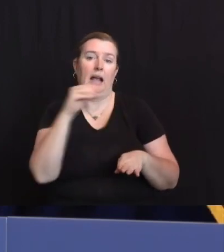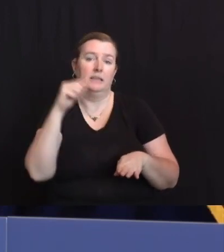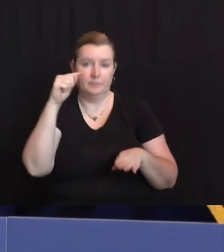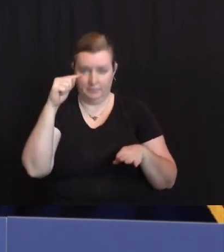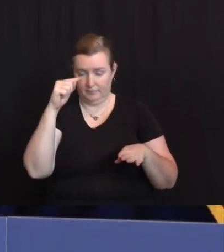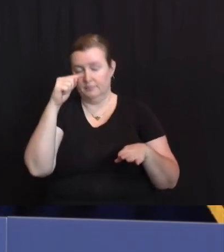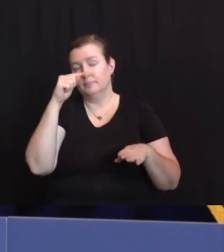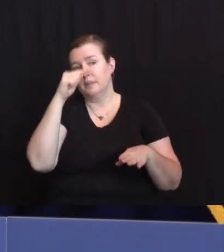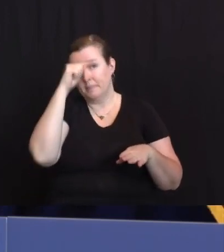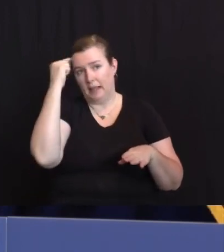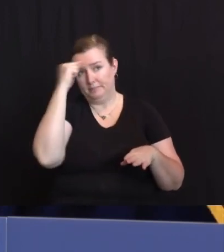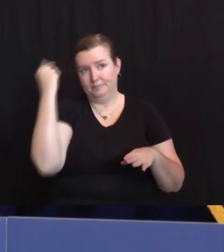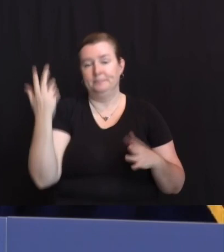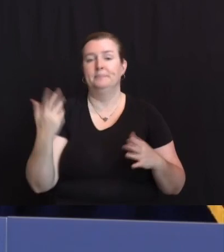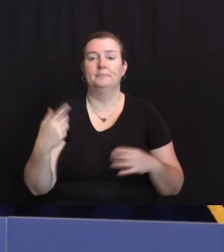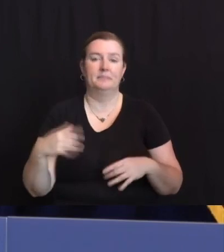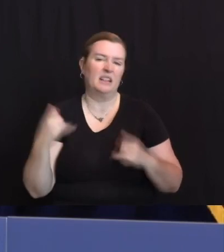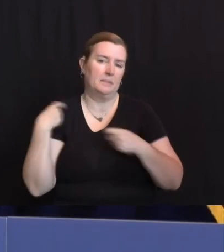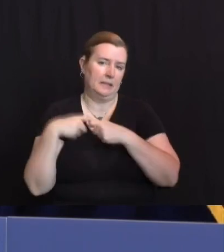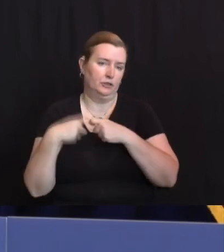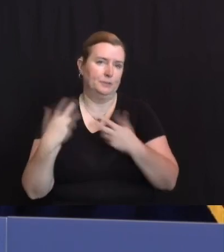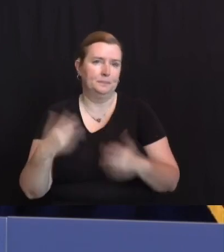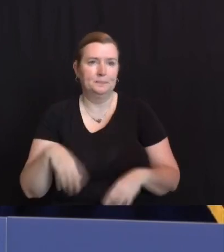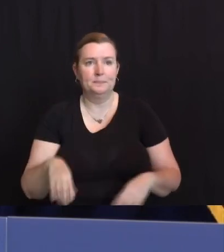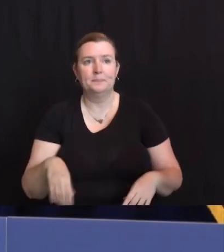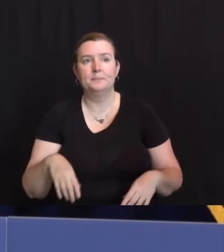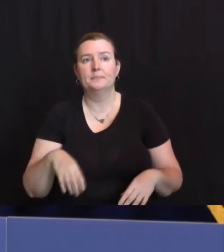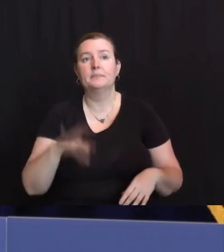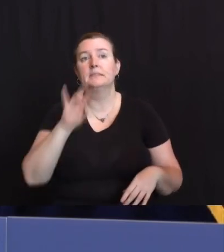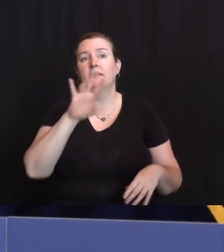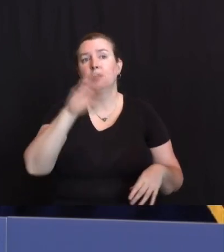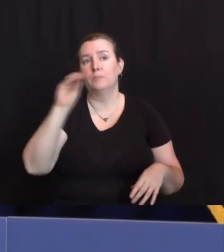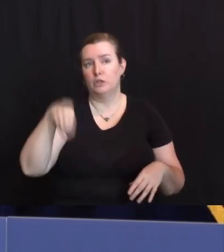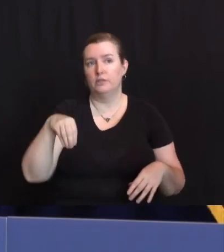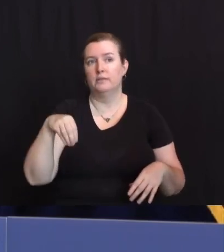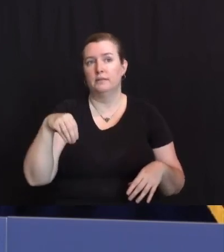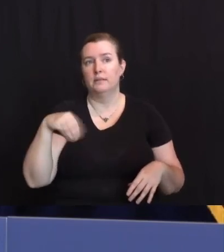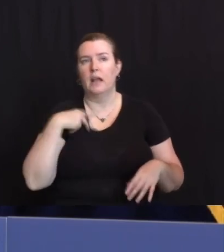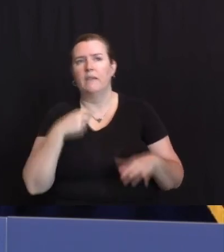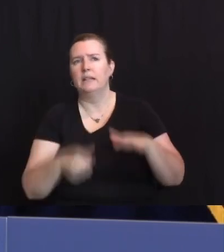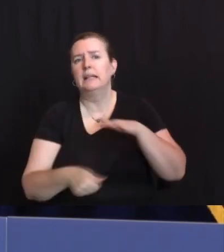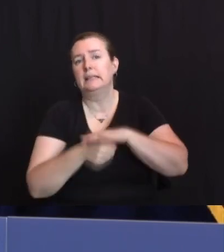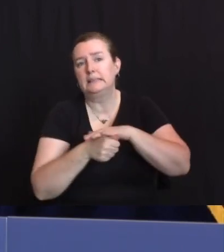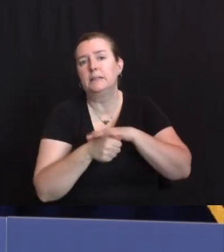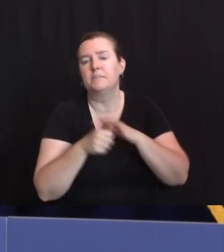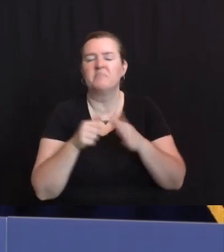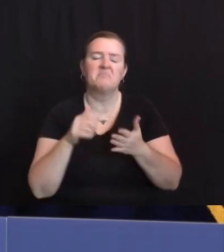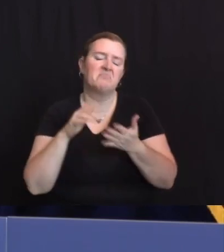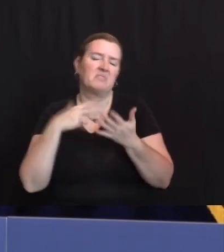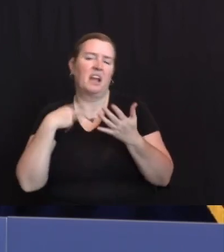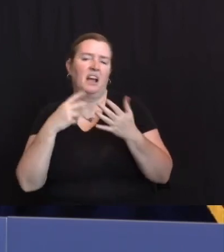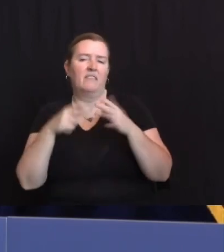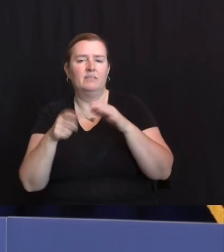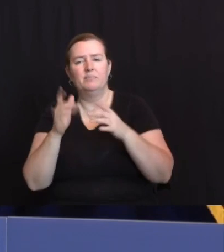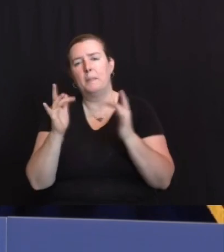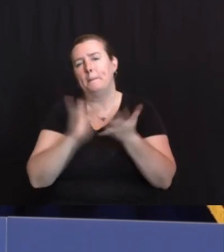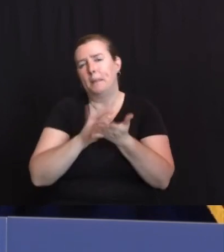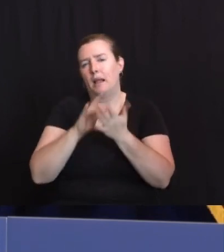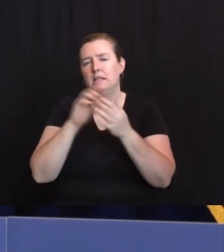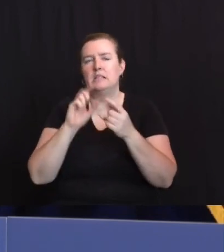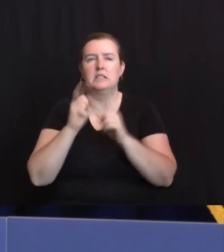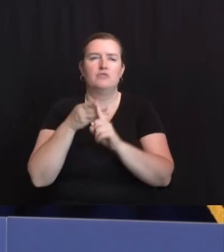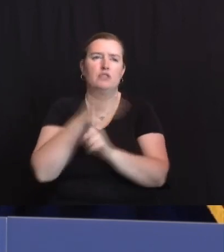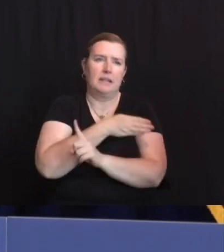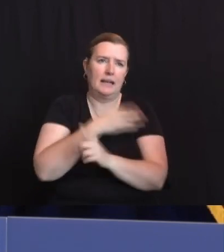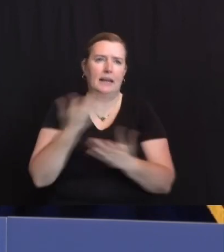adolescents. 75% had underlying medical conditions such as asthma, obesity, neurologic and